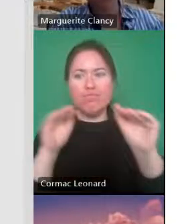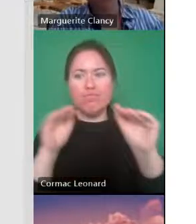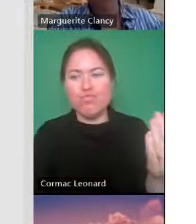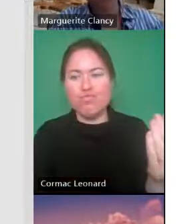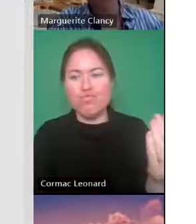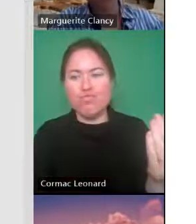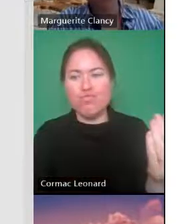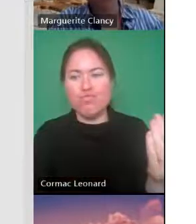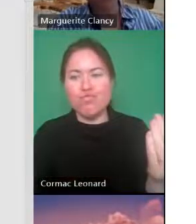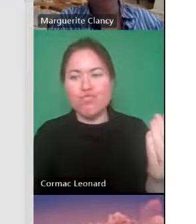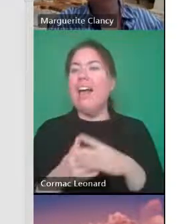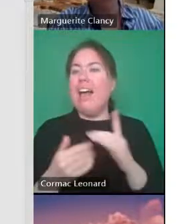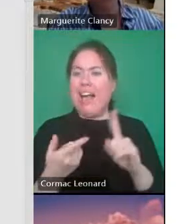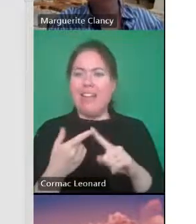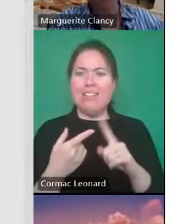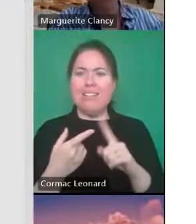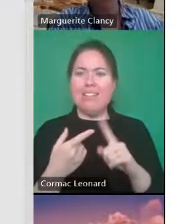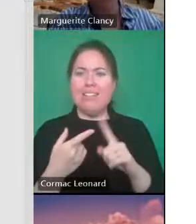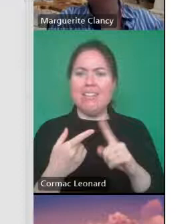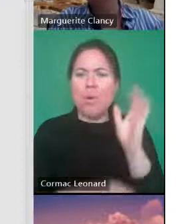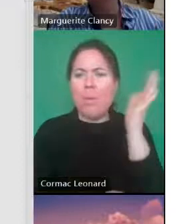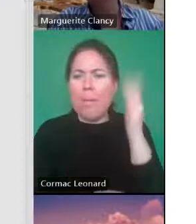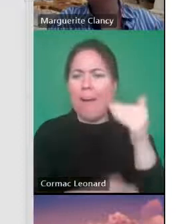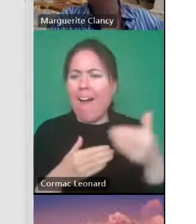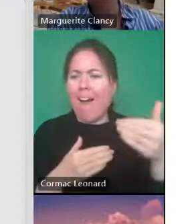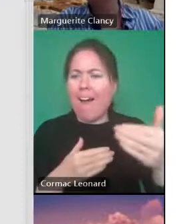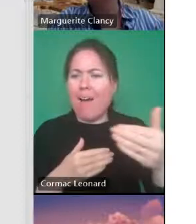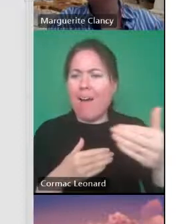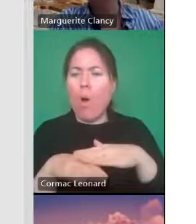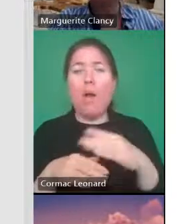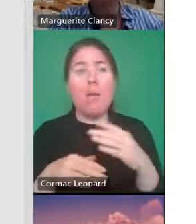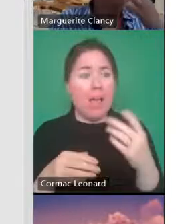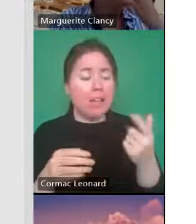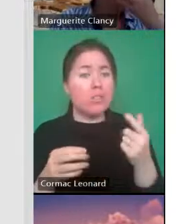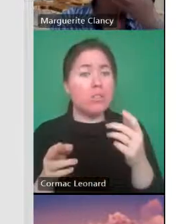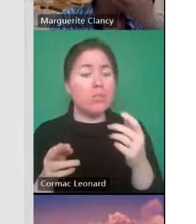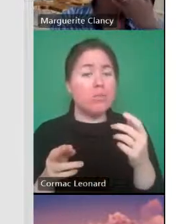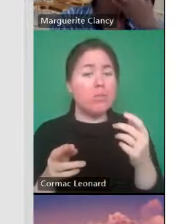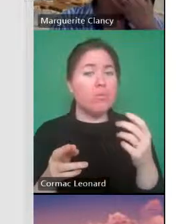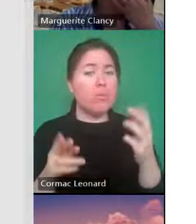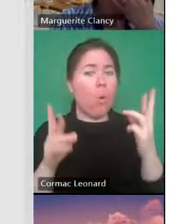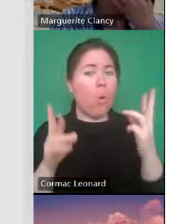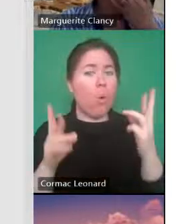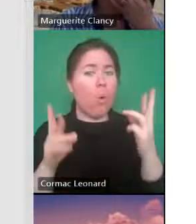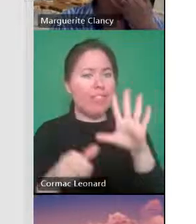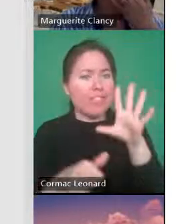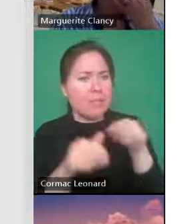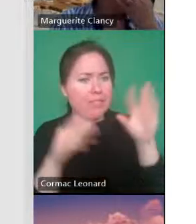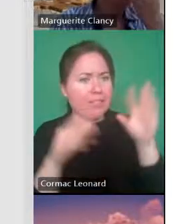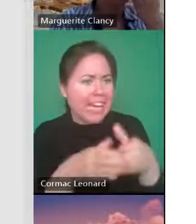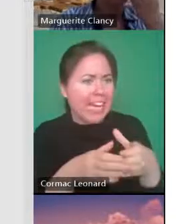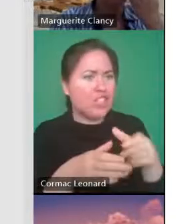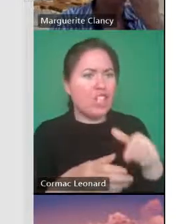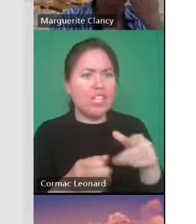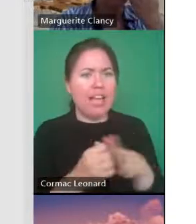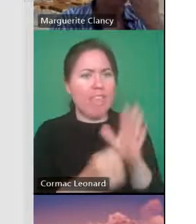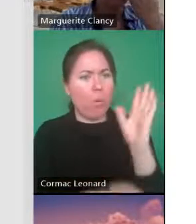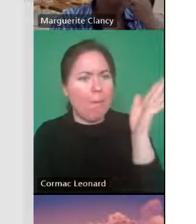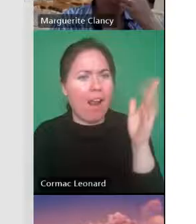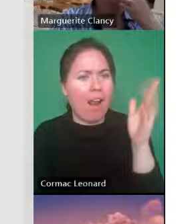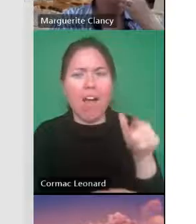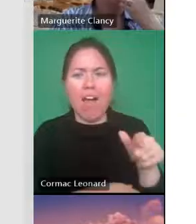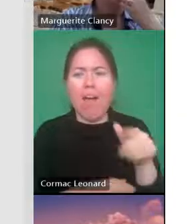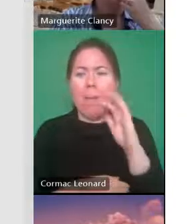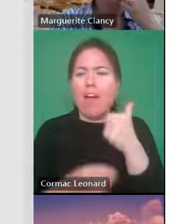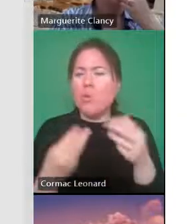other webinars into the future, and we certainly would look at maybe having other webinars for particular sectors out there in the community, because